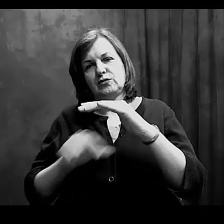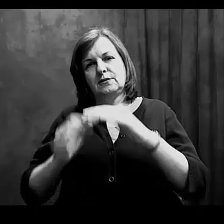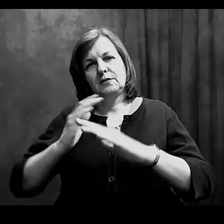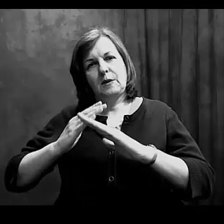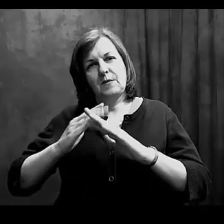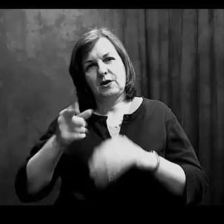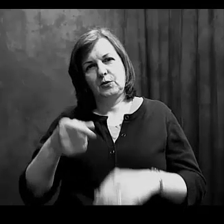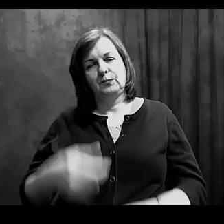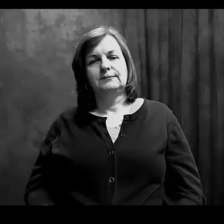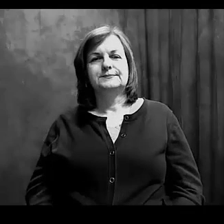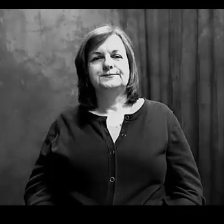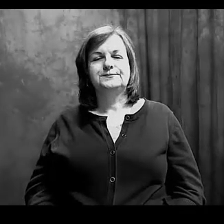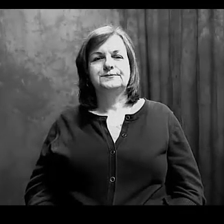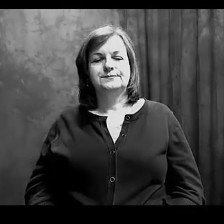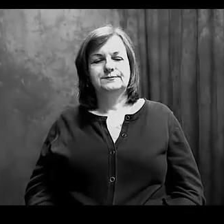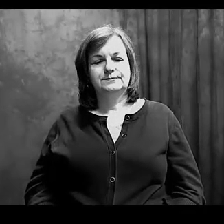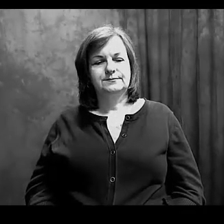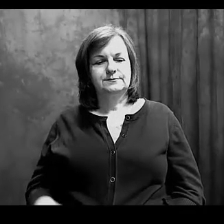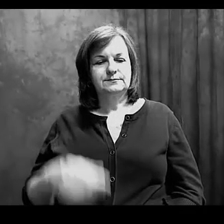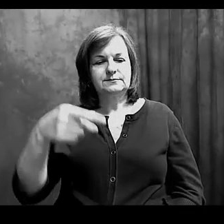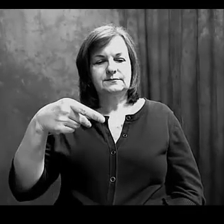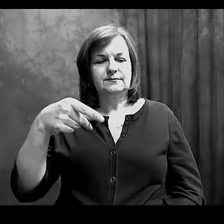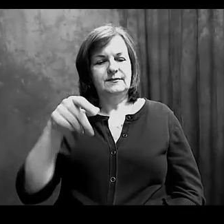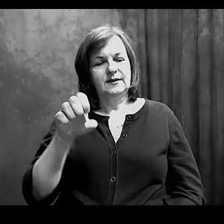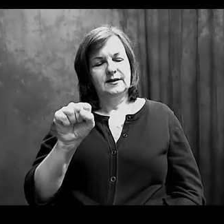to protect you.